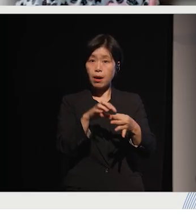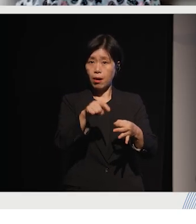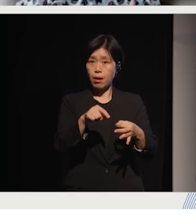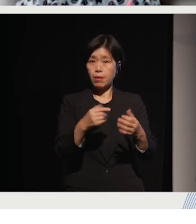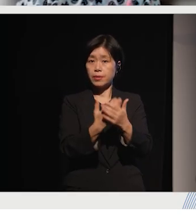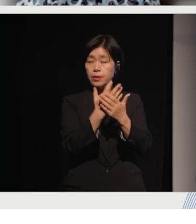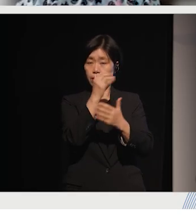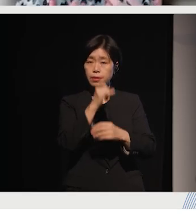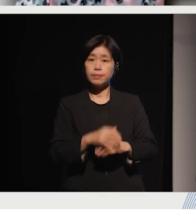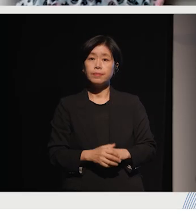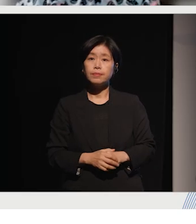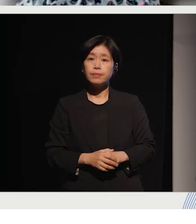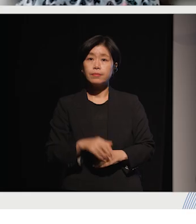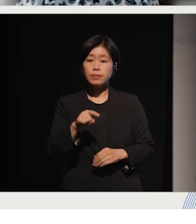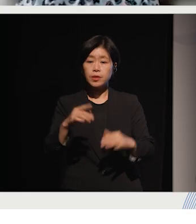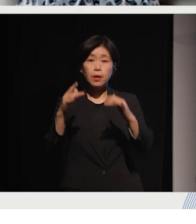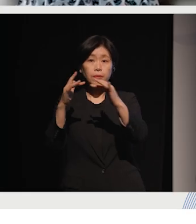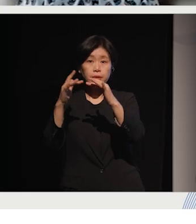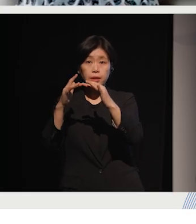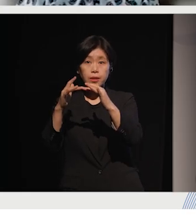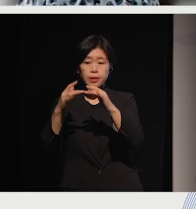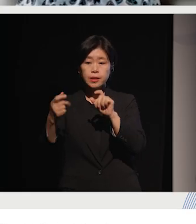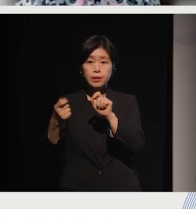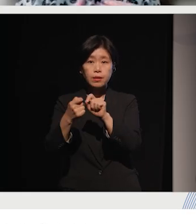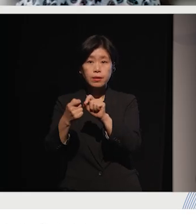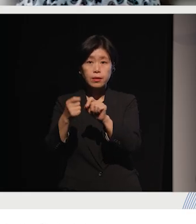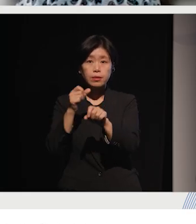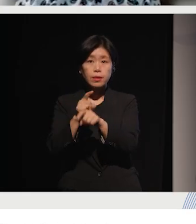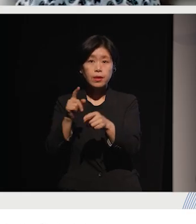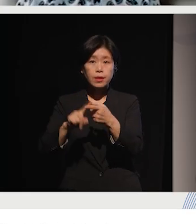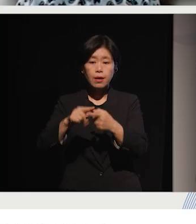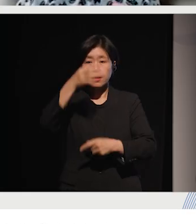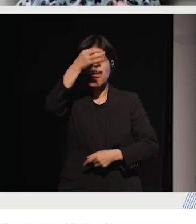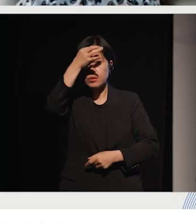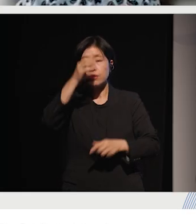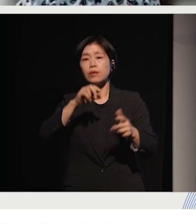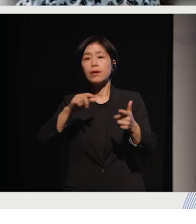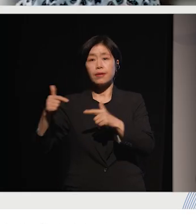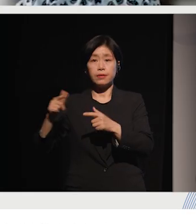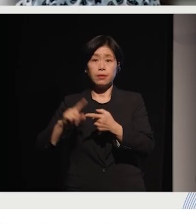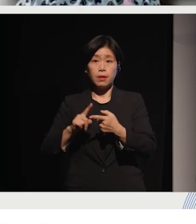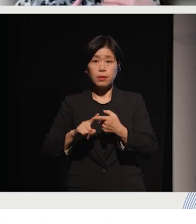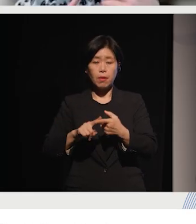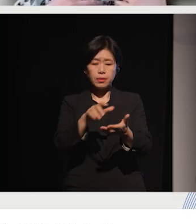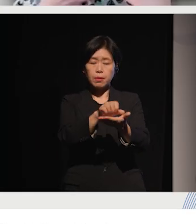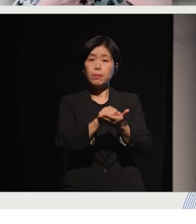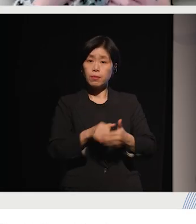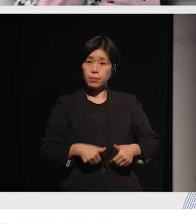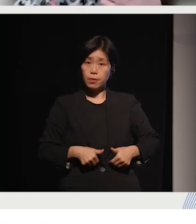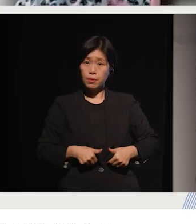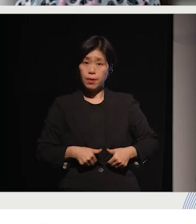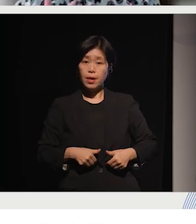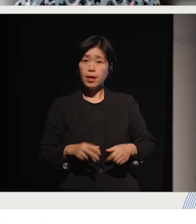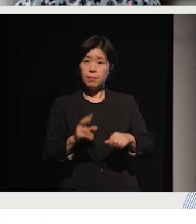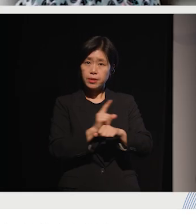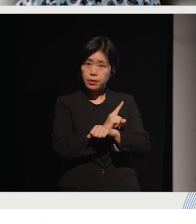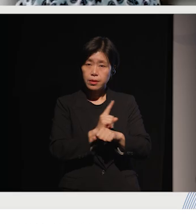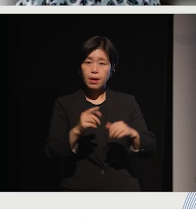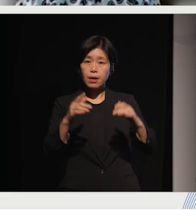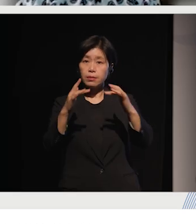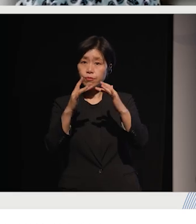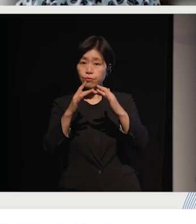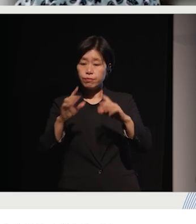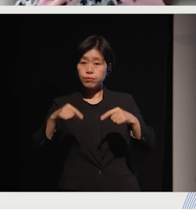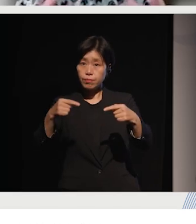a technical note on website accessibility. We know that digital and web accessibility is very